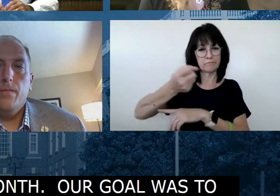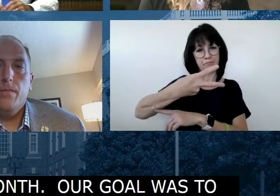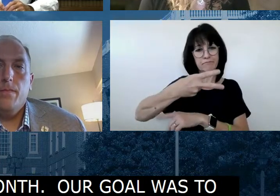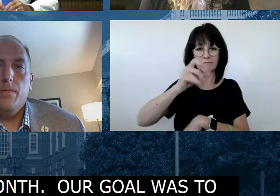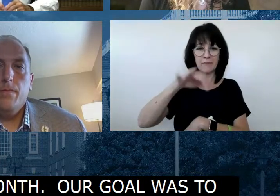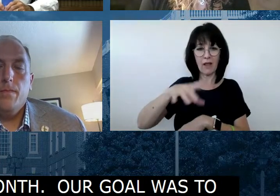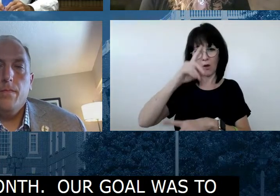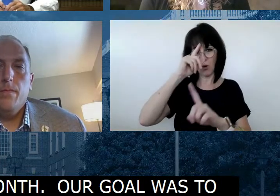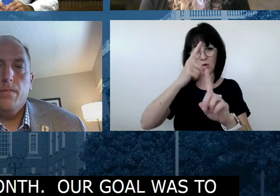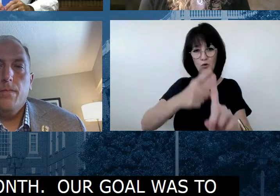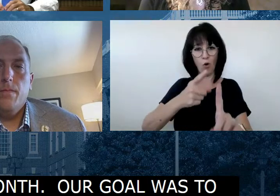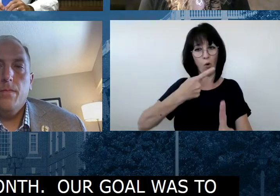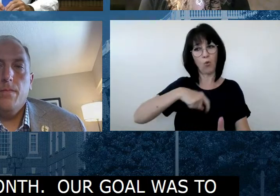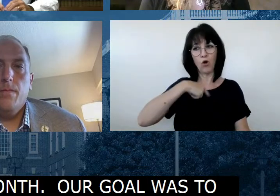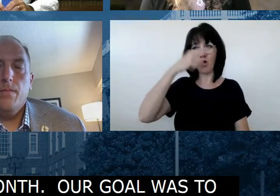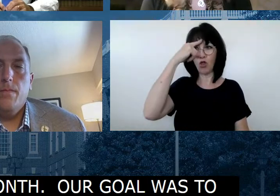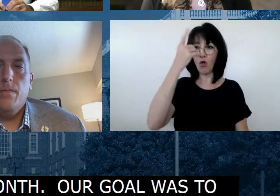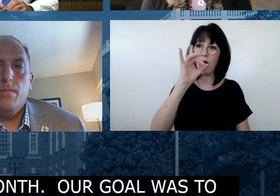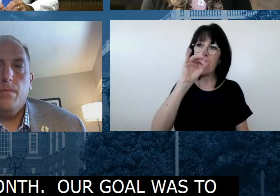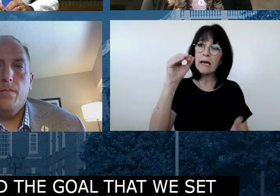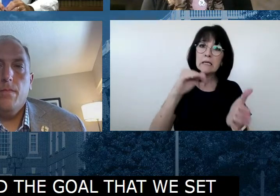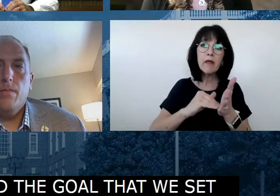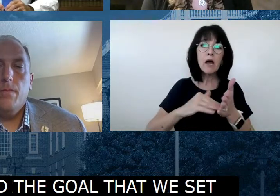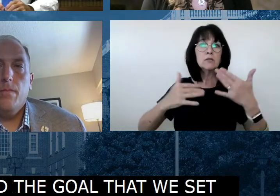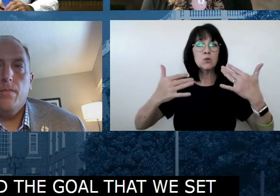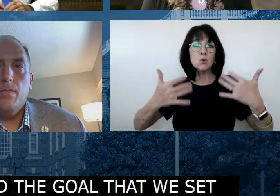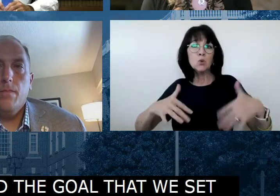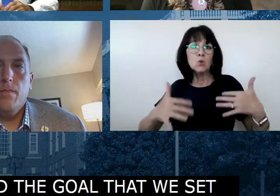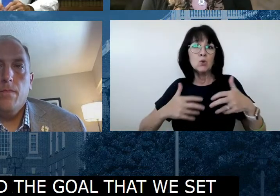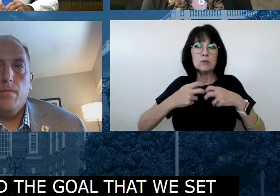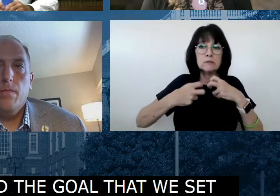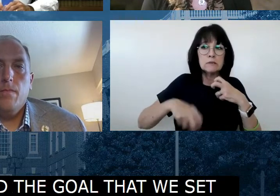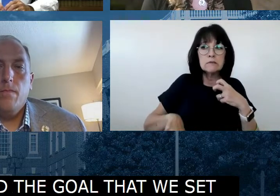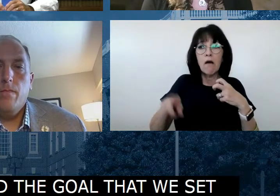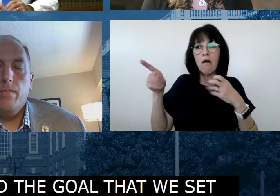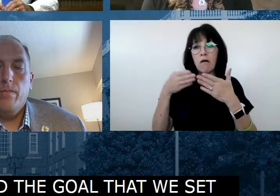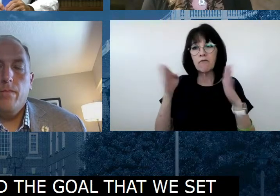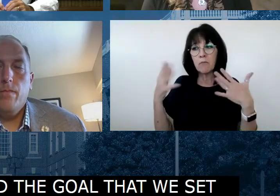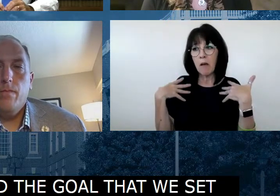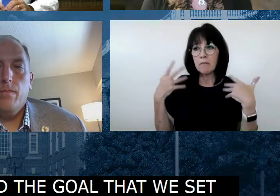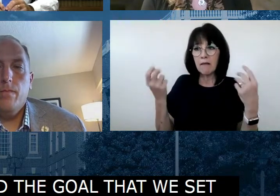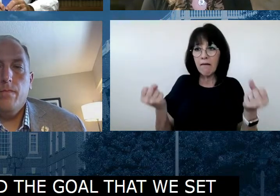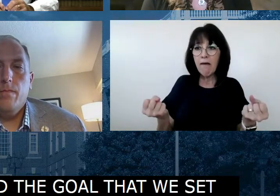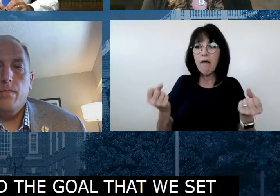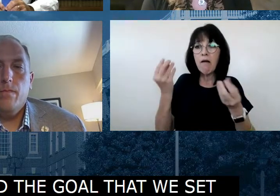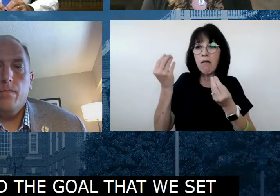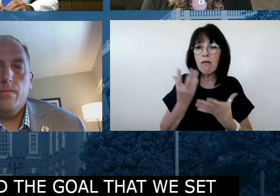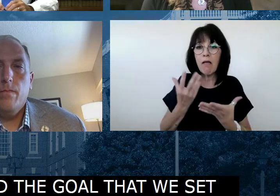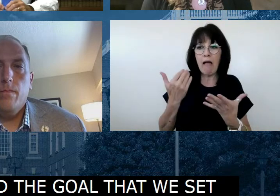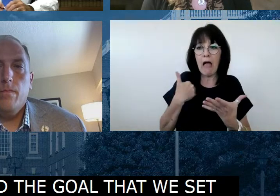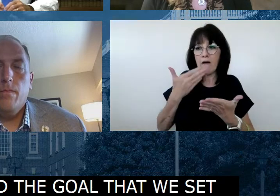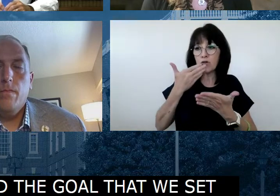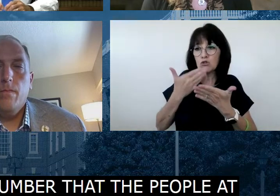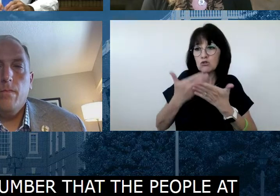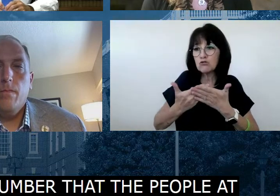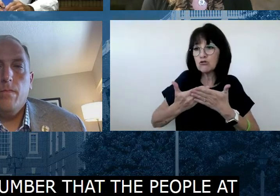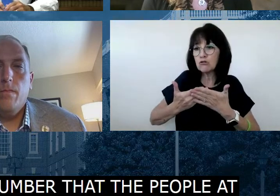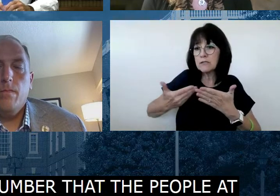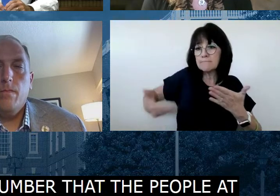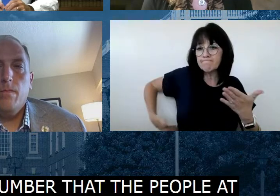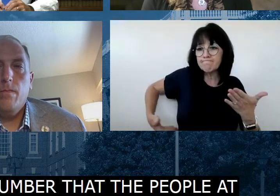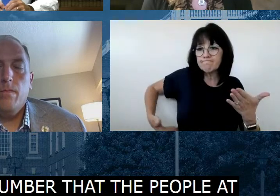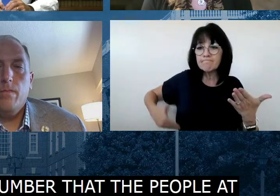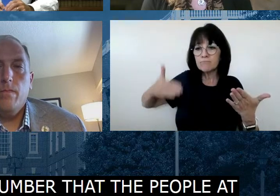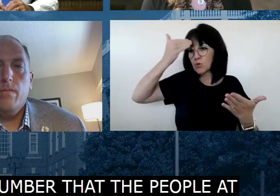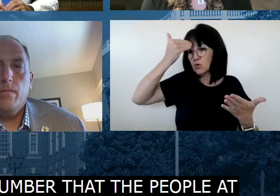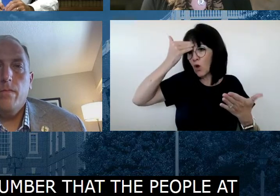that the people of public health had laid out for us, what we needed to do to have good surveillance and to catch the cases